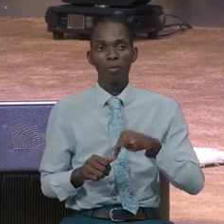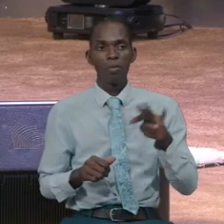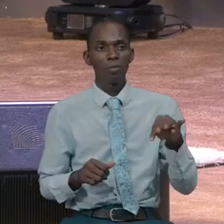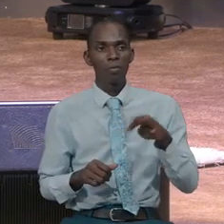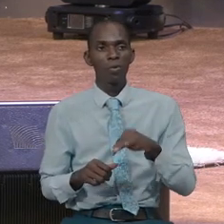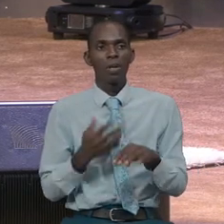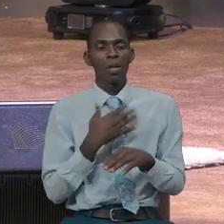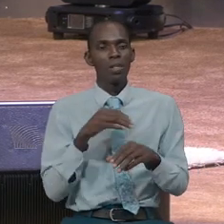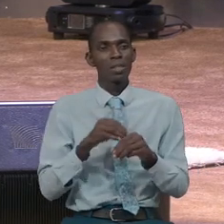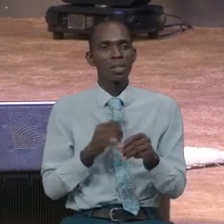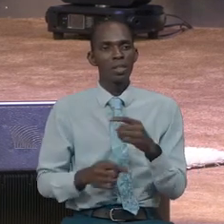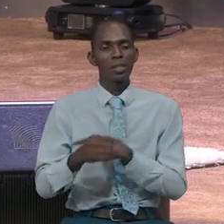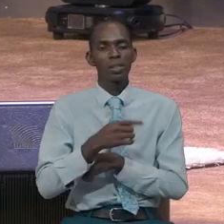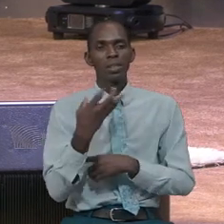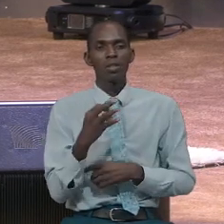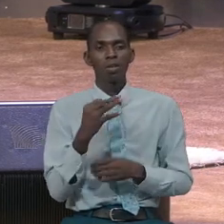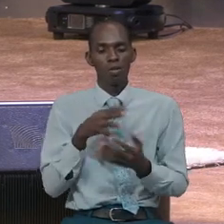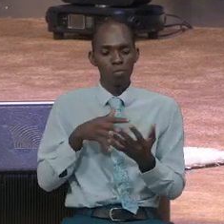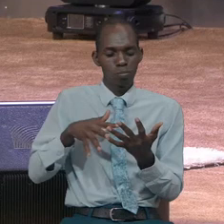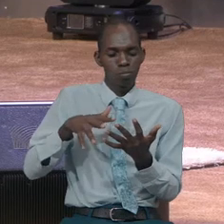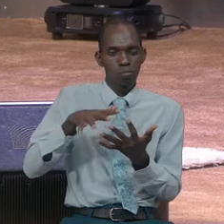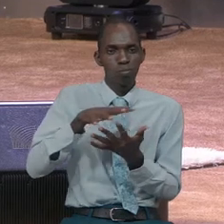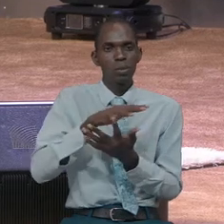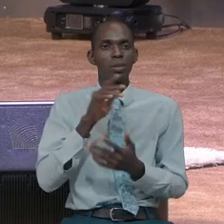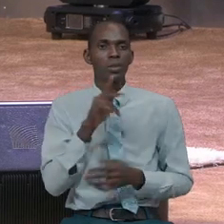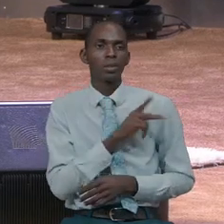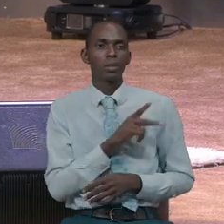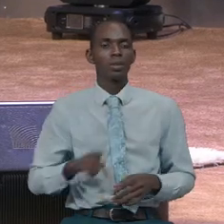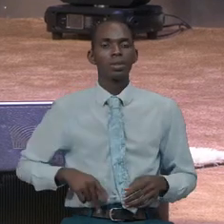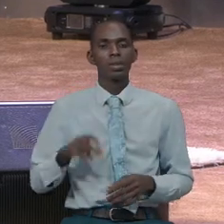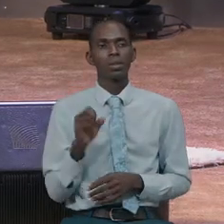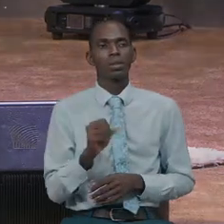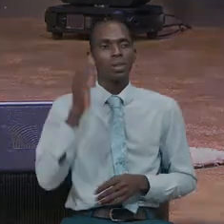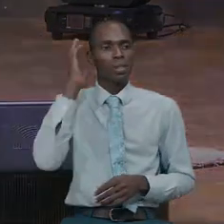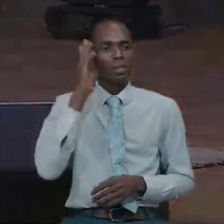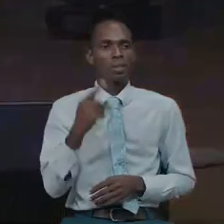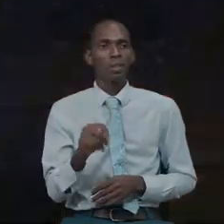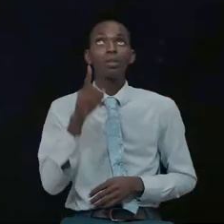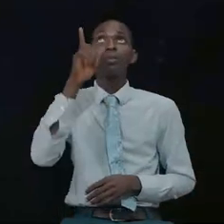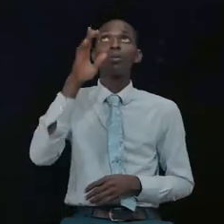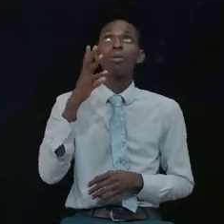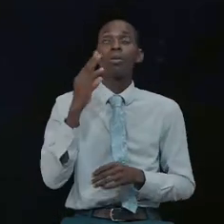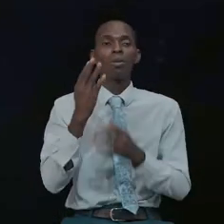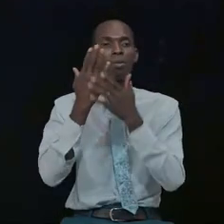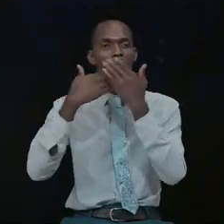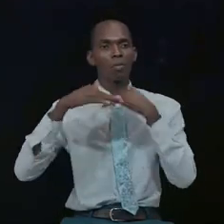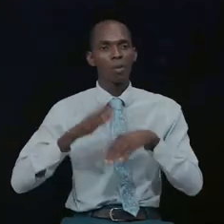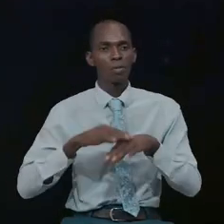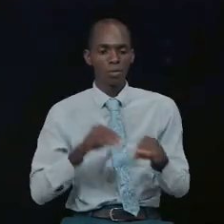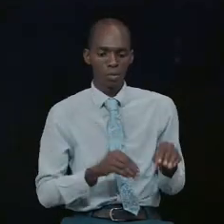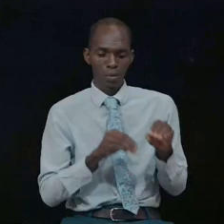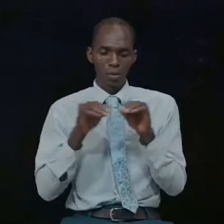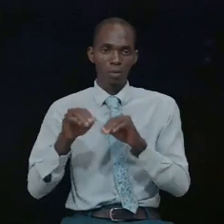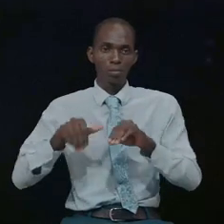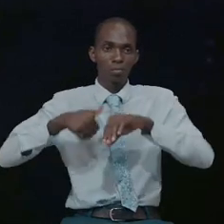verse 44, it tells us, and in the days of these kings shall the God of heaven set